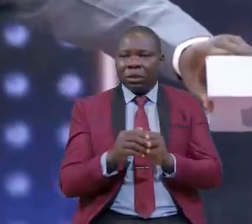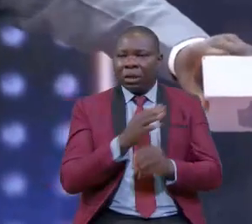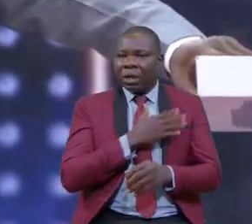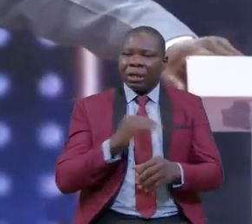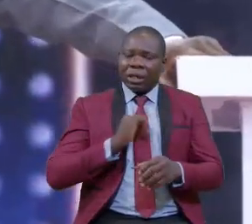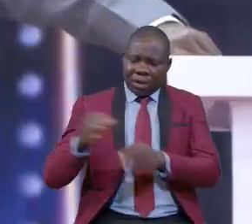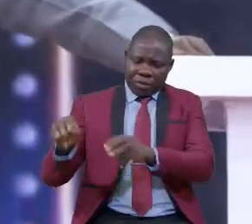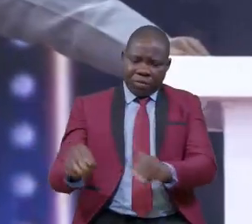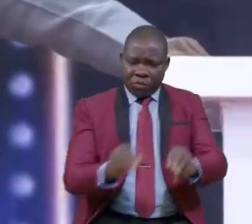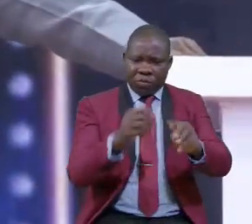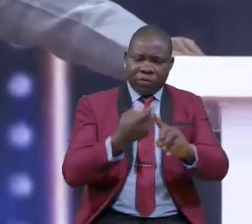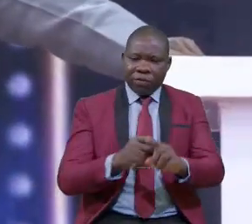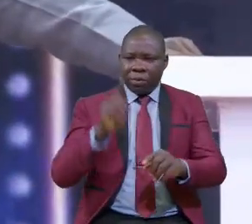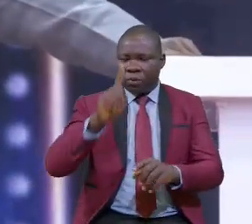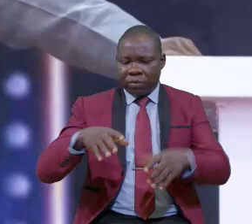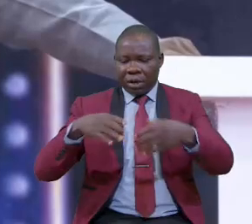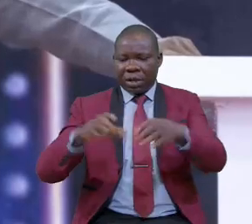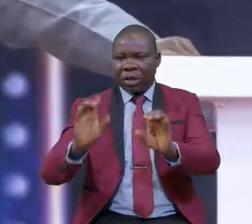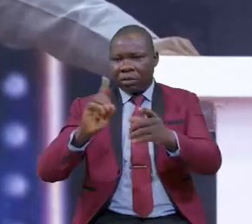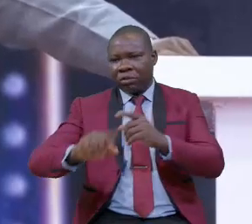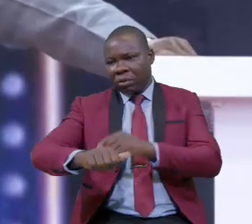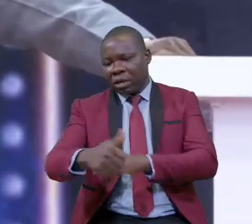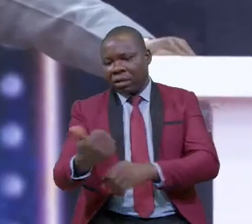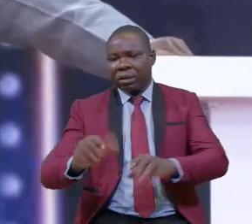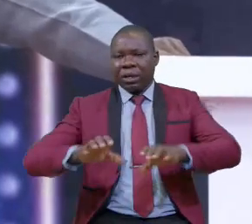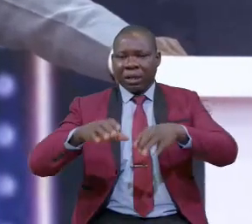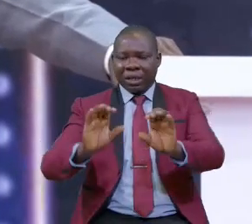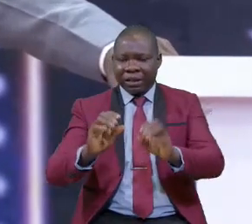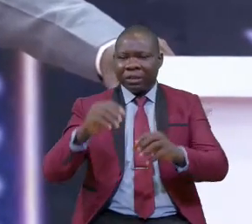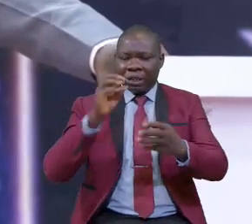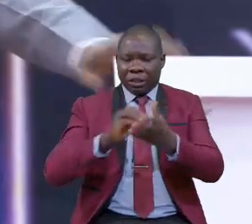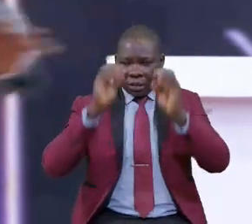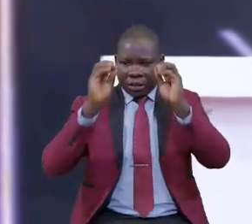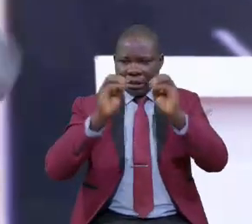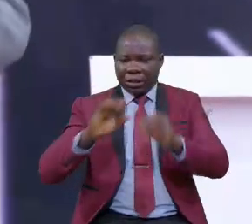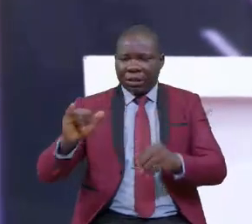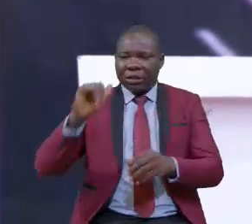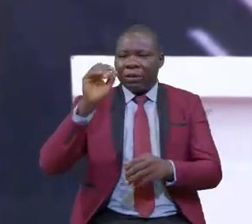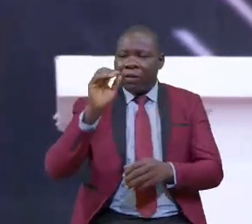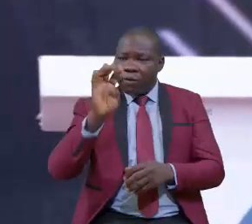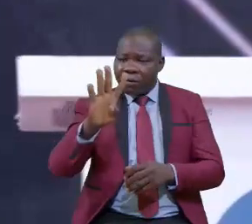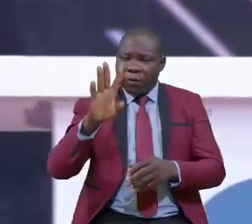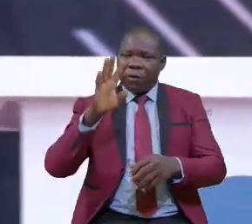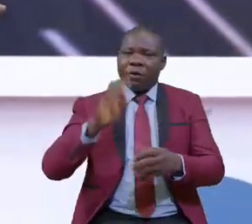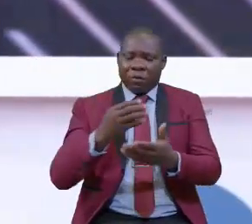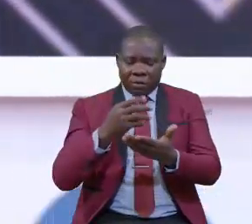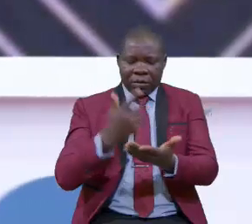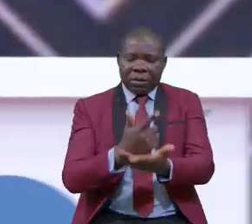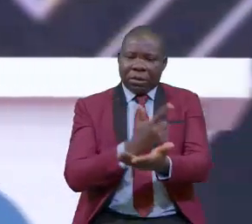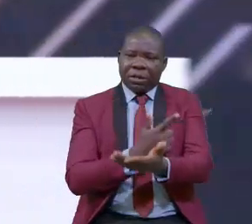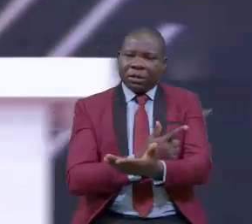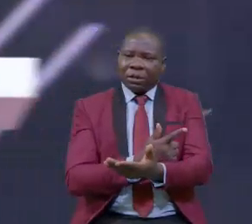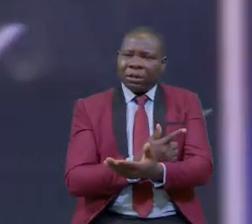to another. By the time I did 4 lessons, look at me, I would need some rest. But